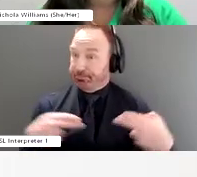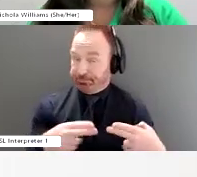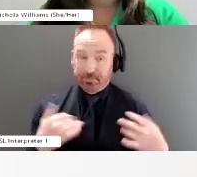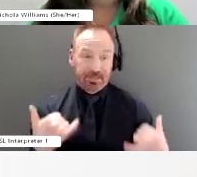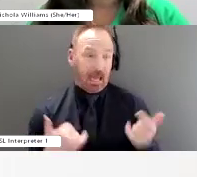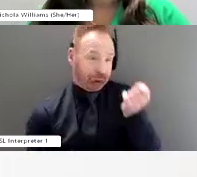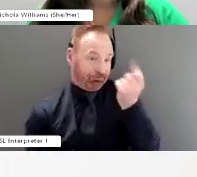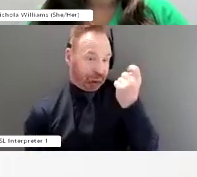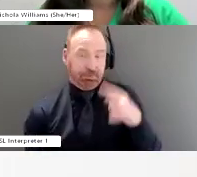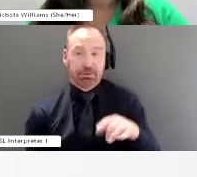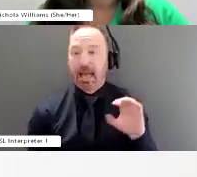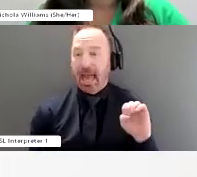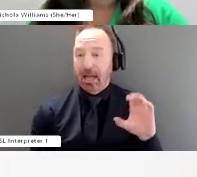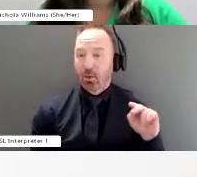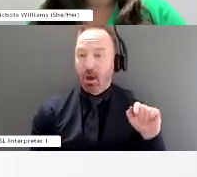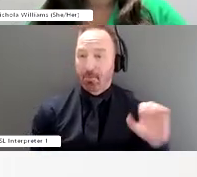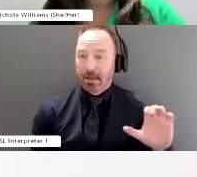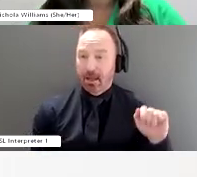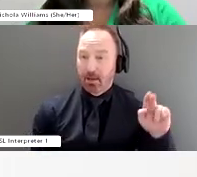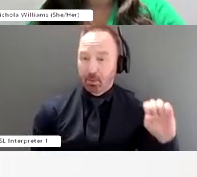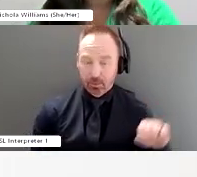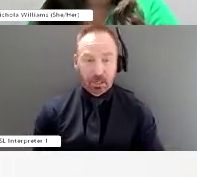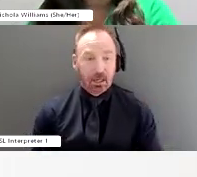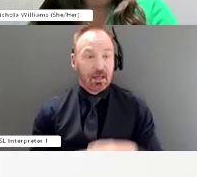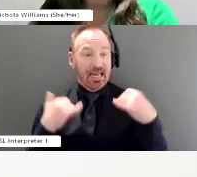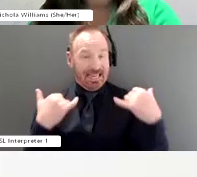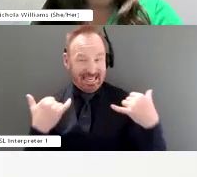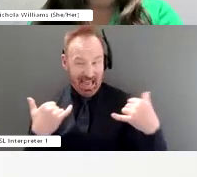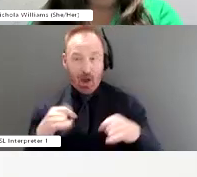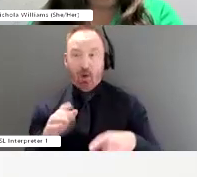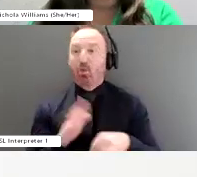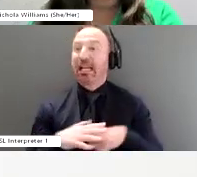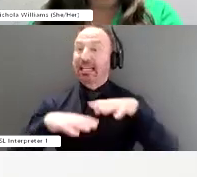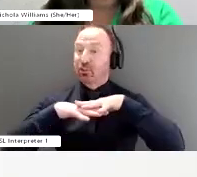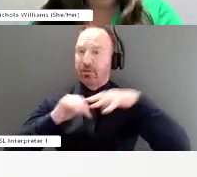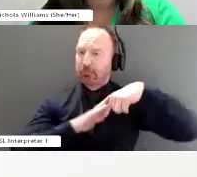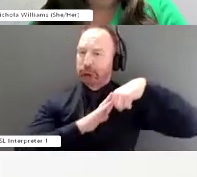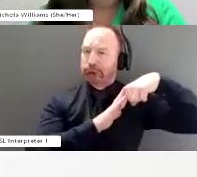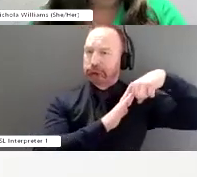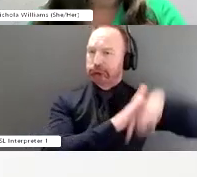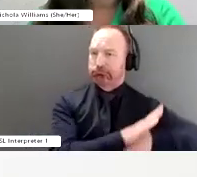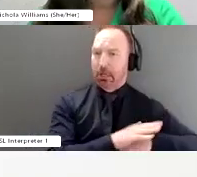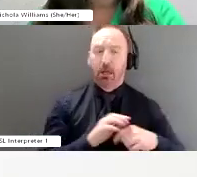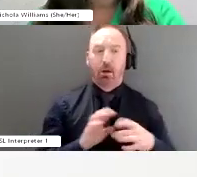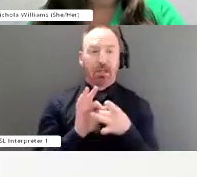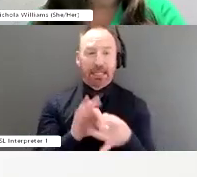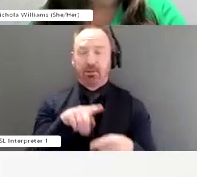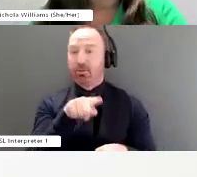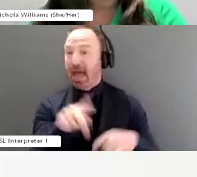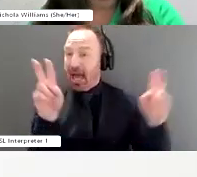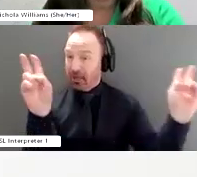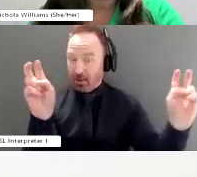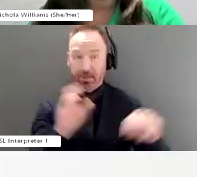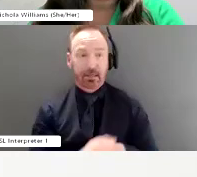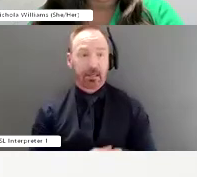economic abuse. So now we're going to take a deeper dive into the topic of economic abuse. Economic abuse is a form